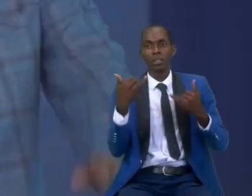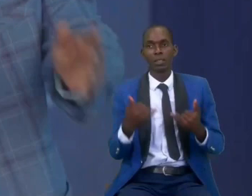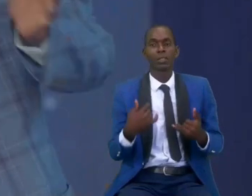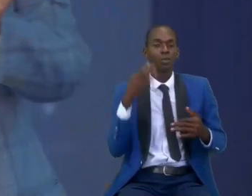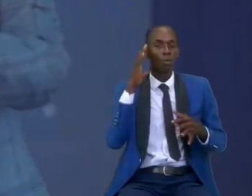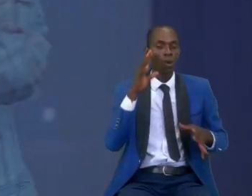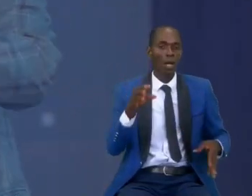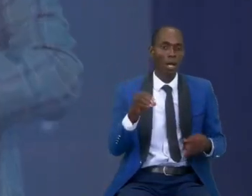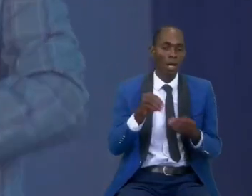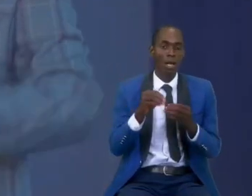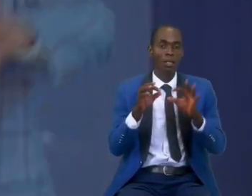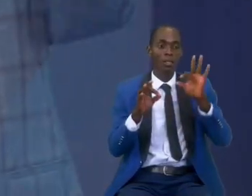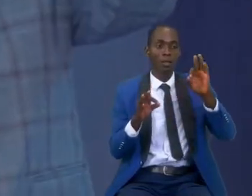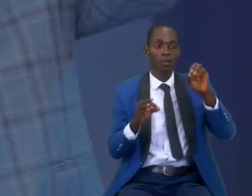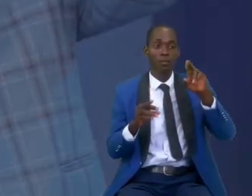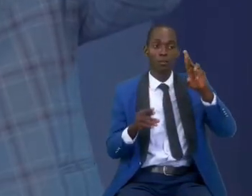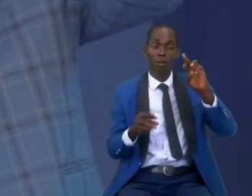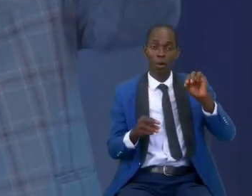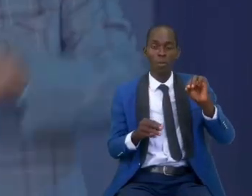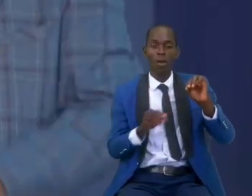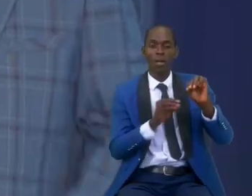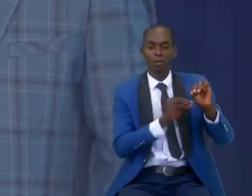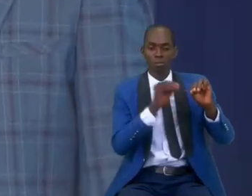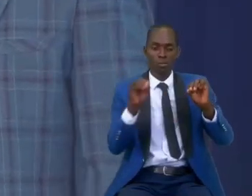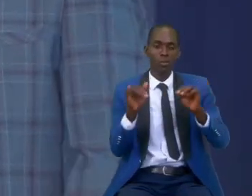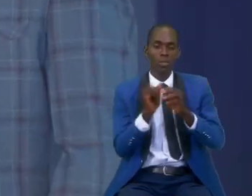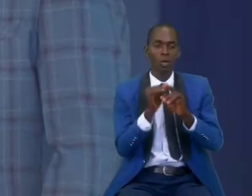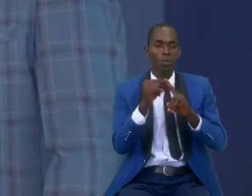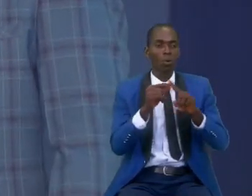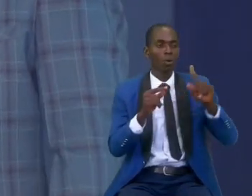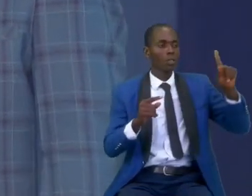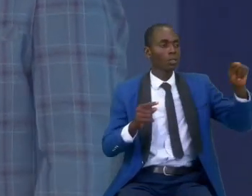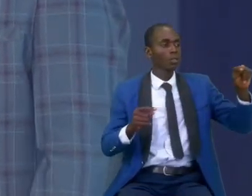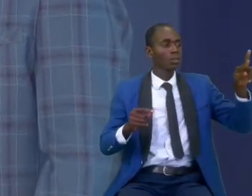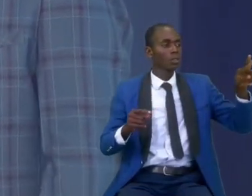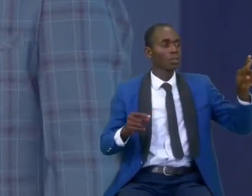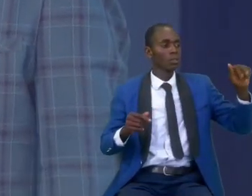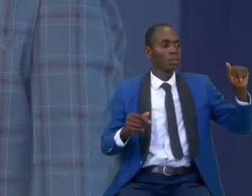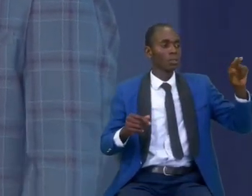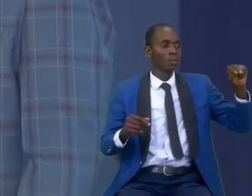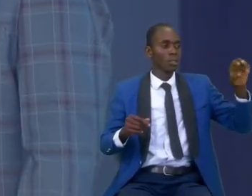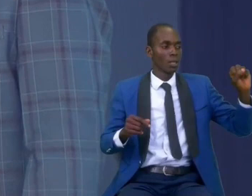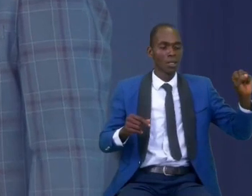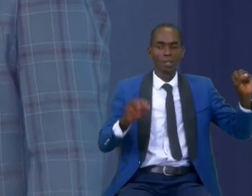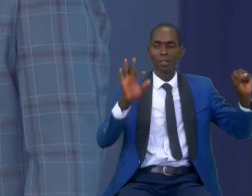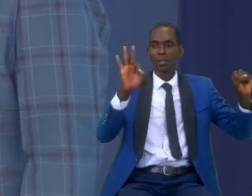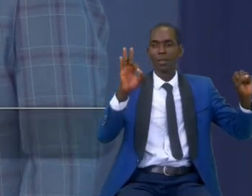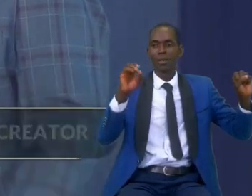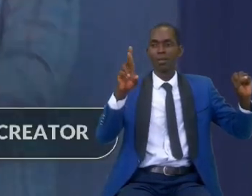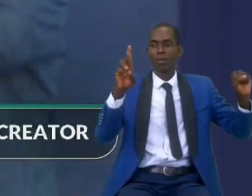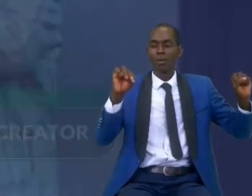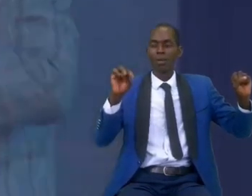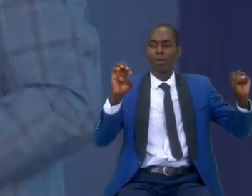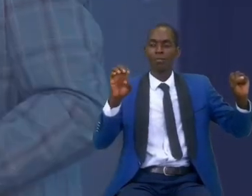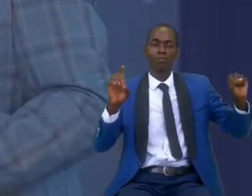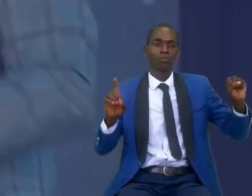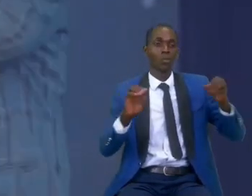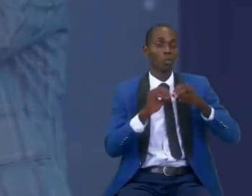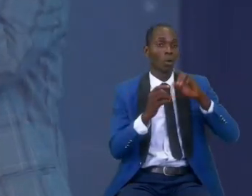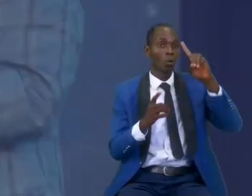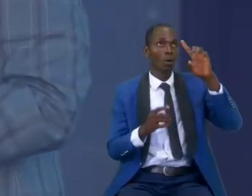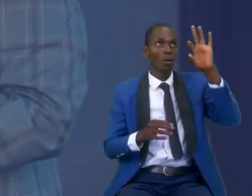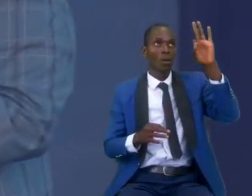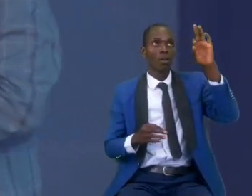before it, transformed. Three things we're looking at: formed, deformed,